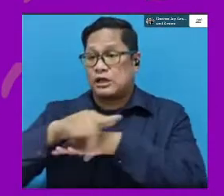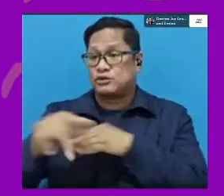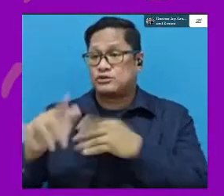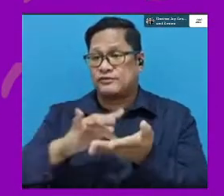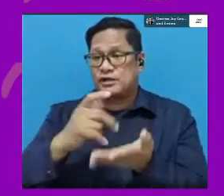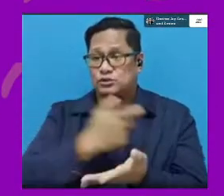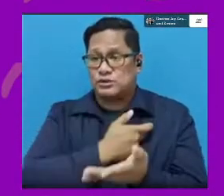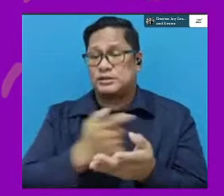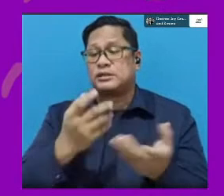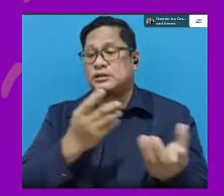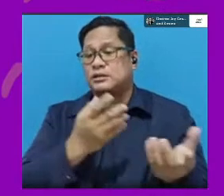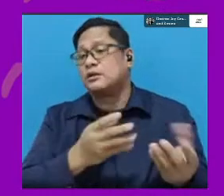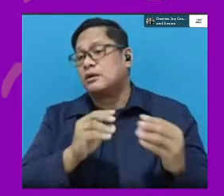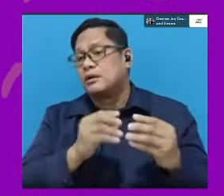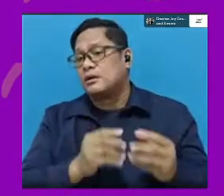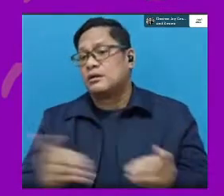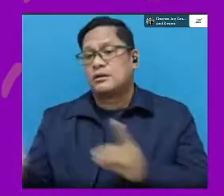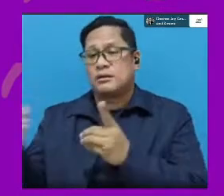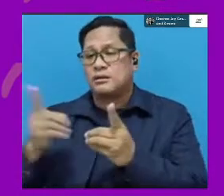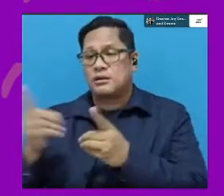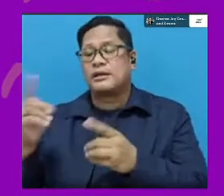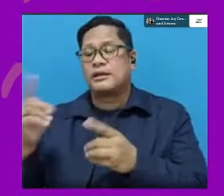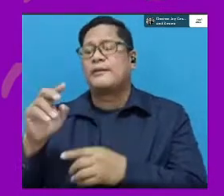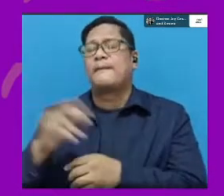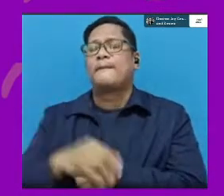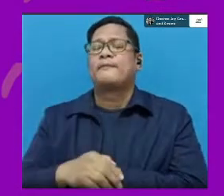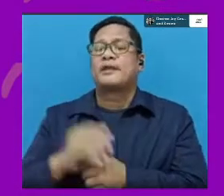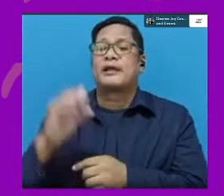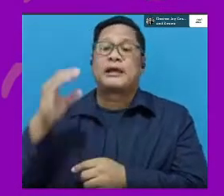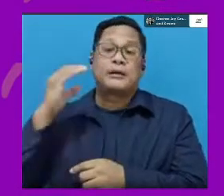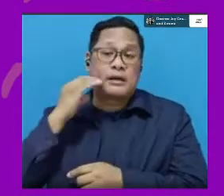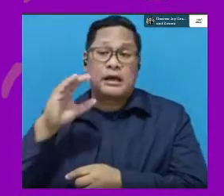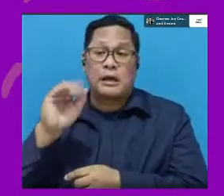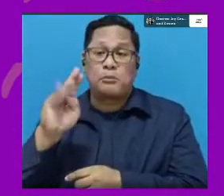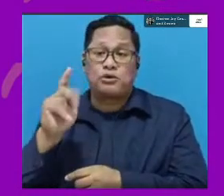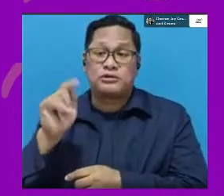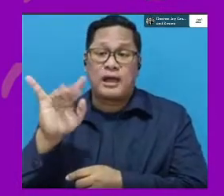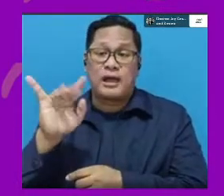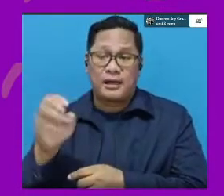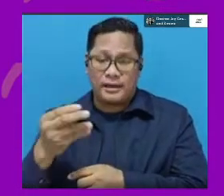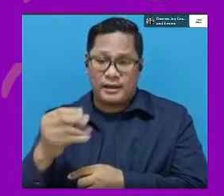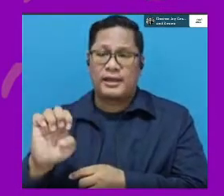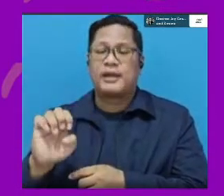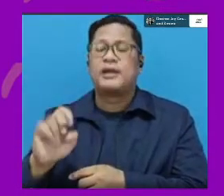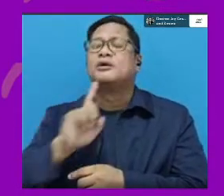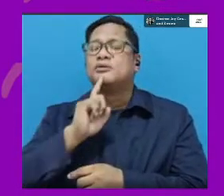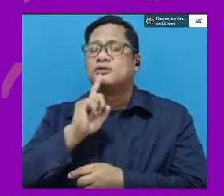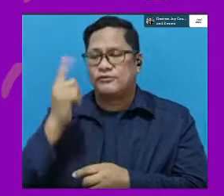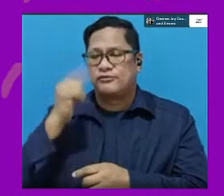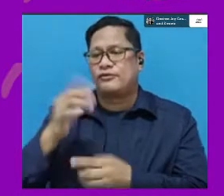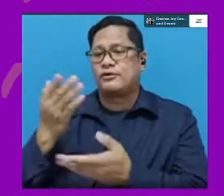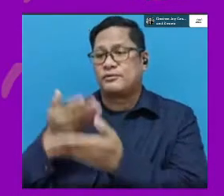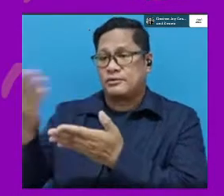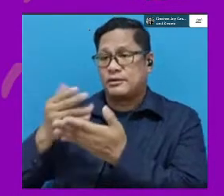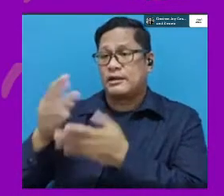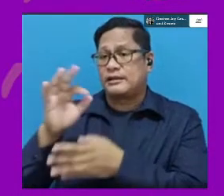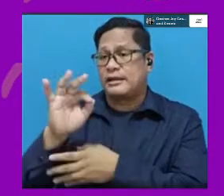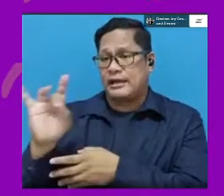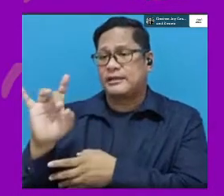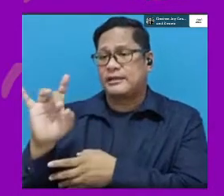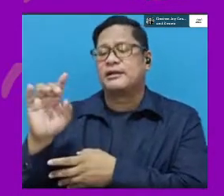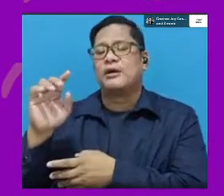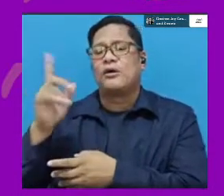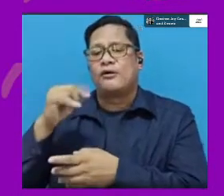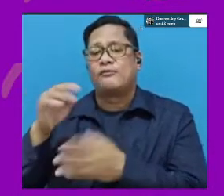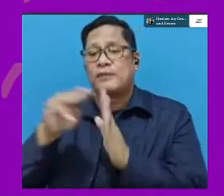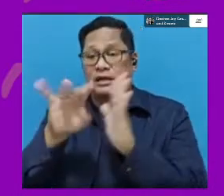Deployment Plan, Yusek Mirna Kabutahe. So the DOH, ever since the promulgation of RA 9710 Magna Carta for